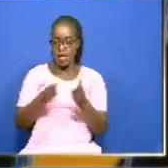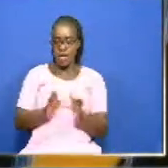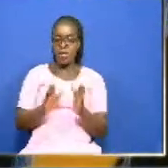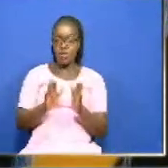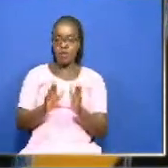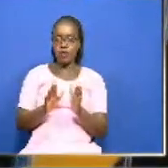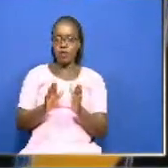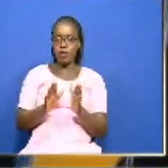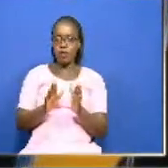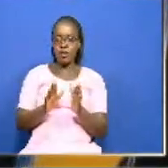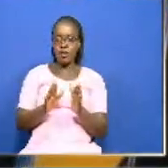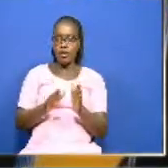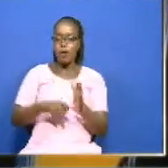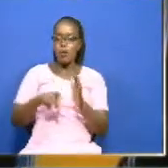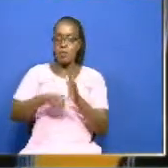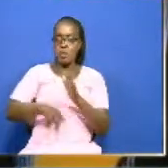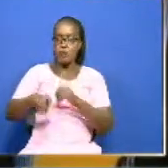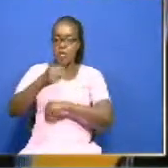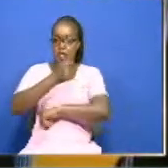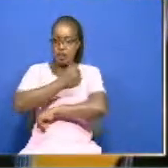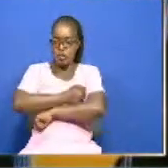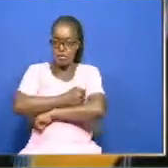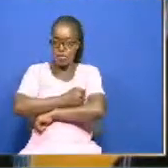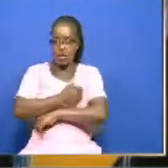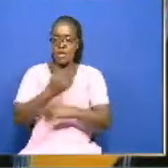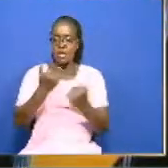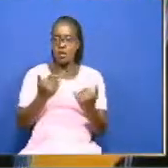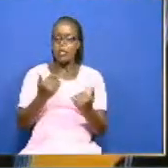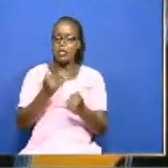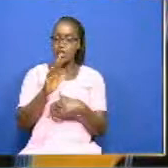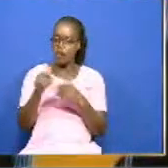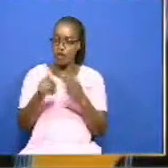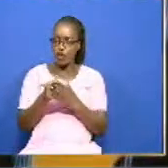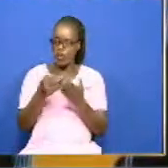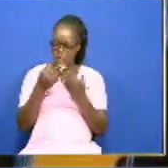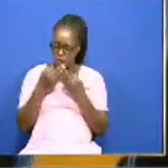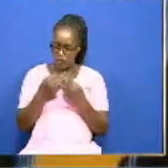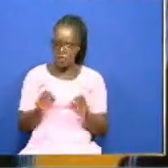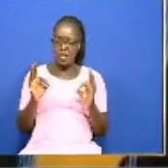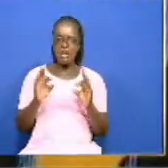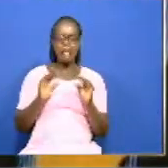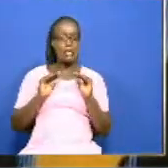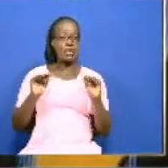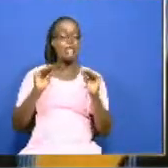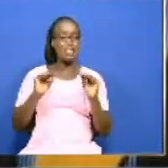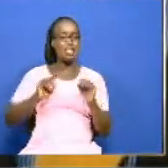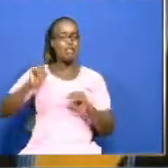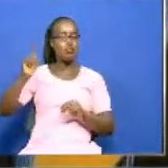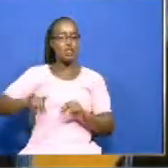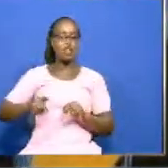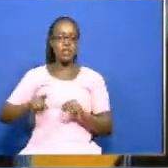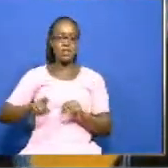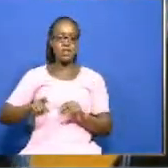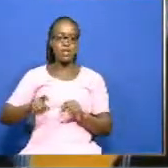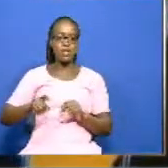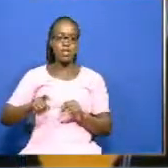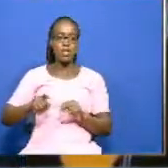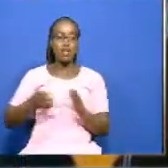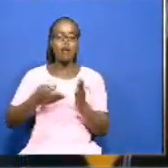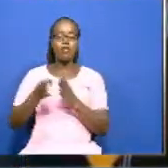all primary school children to be taught free of charge compulsorily. So the issue of school fees does not